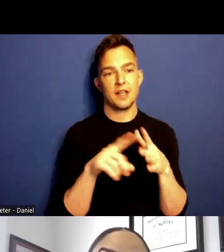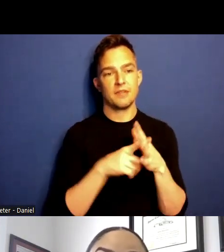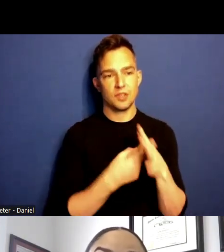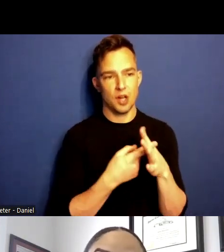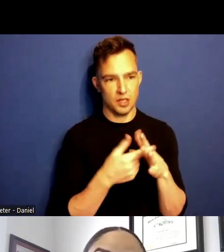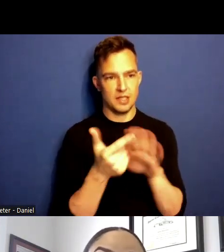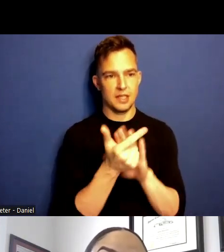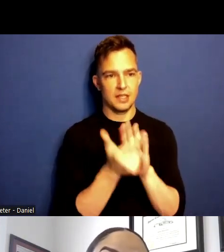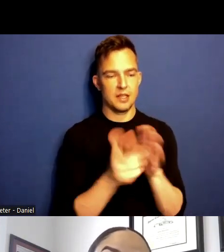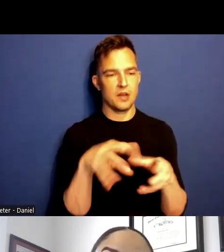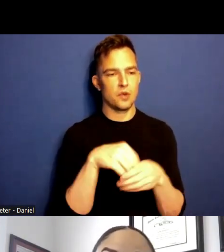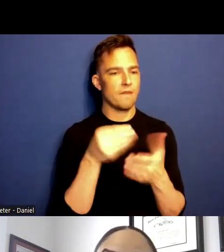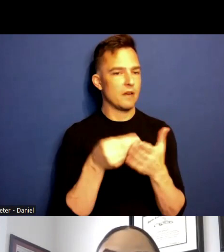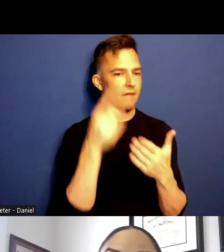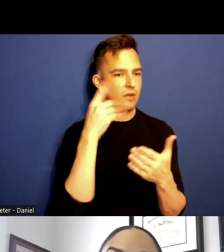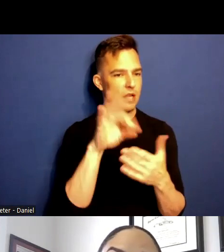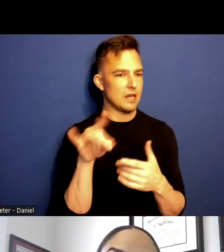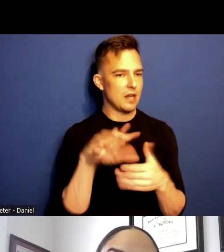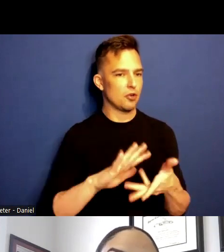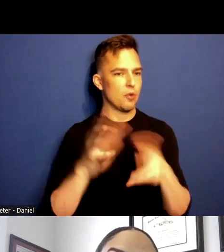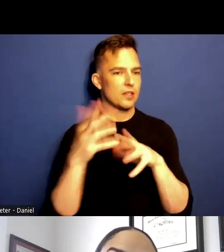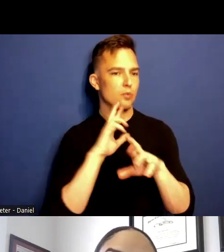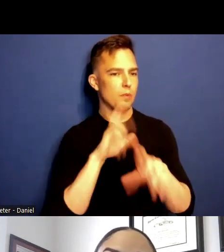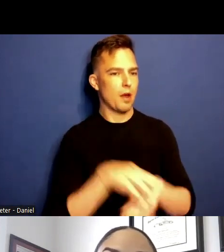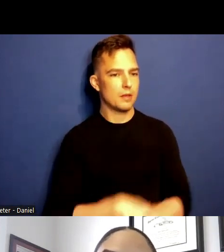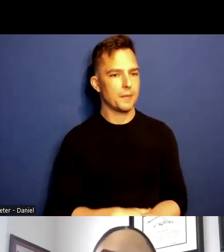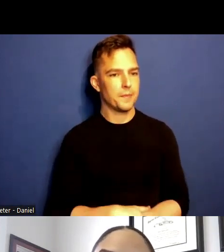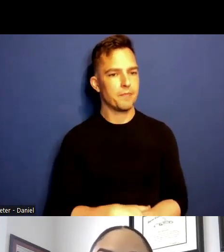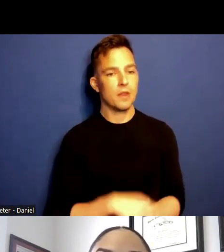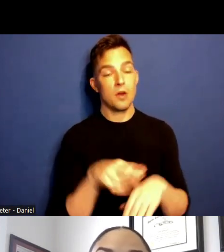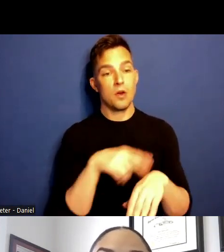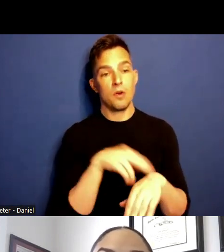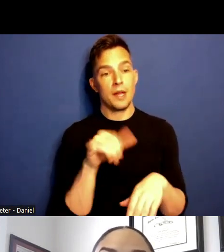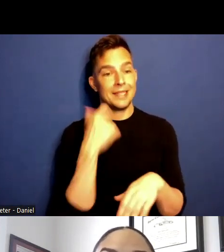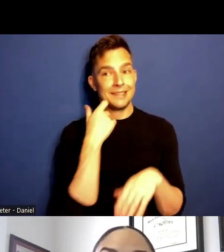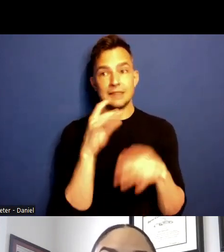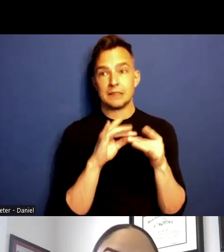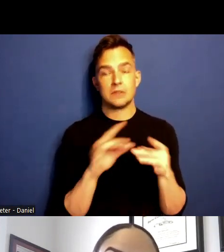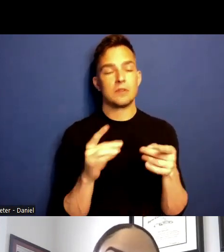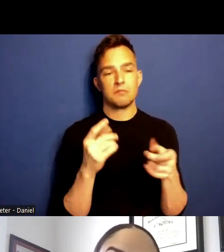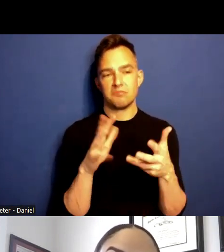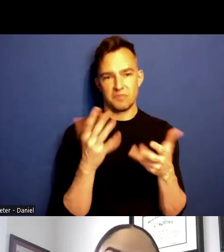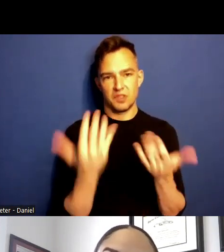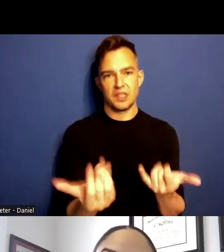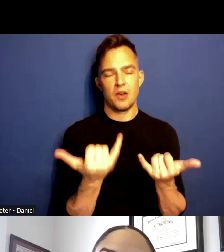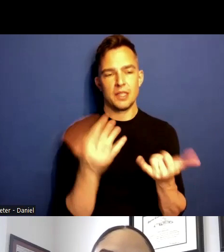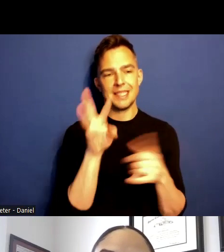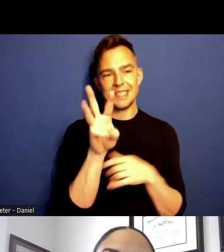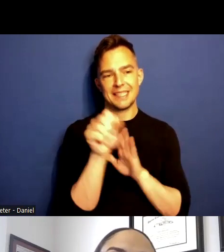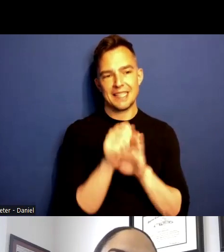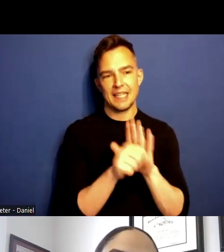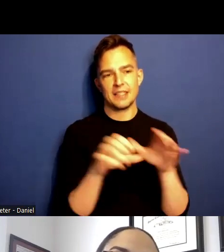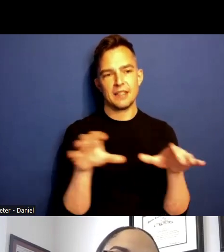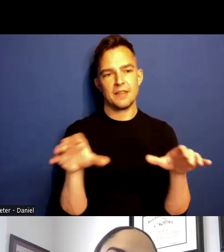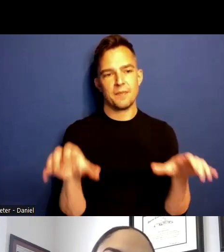that includes funding for 988 crisis response. Of course, as I just shared, we know that there are now 6 states that have enacted a